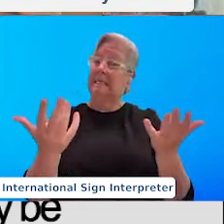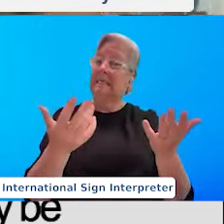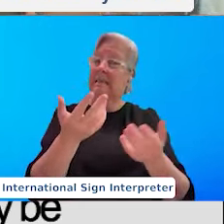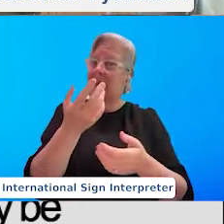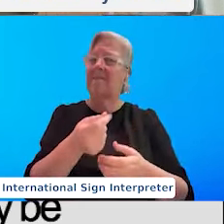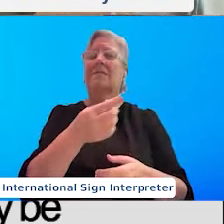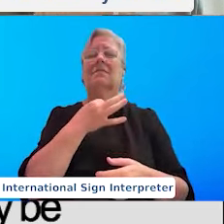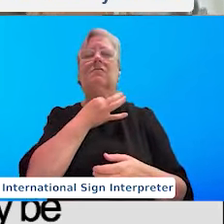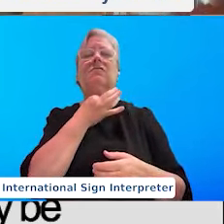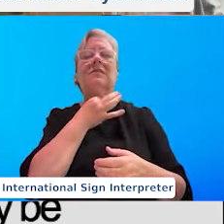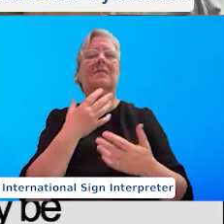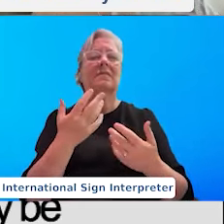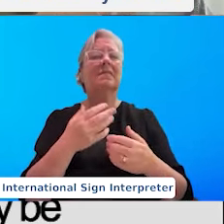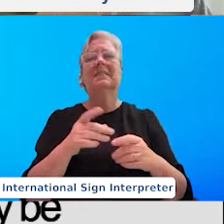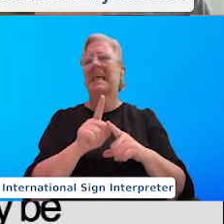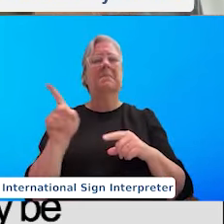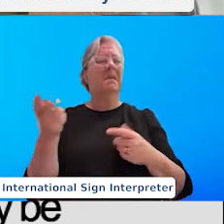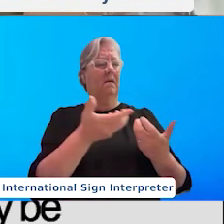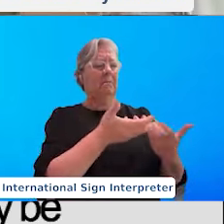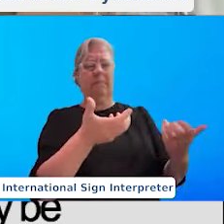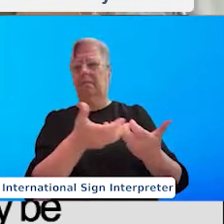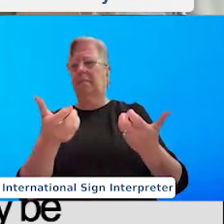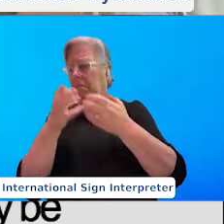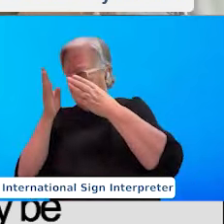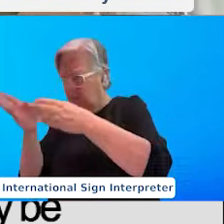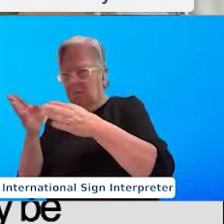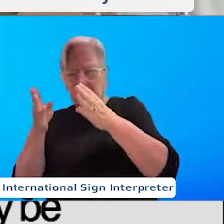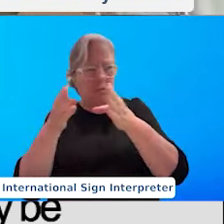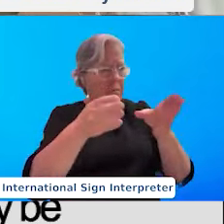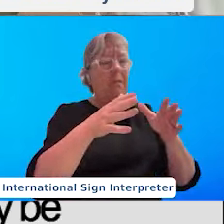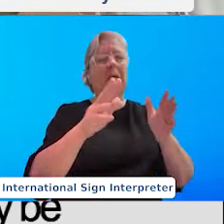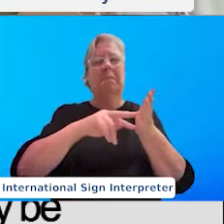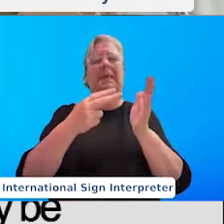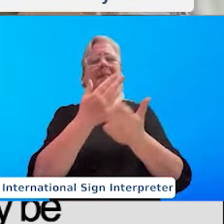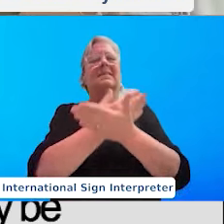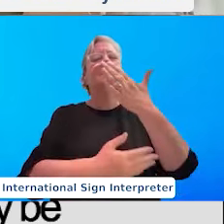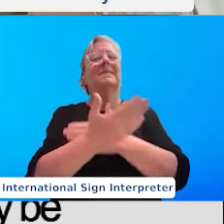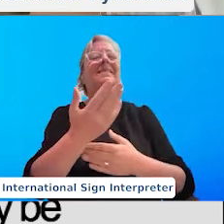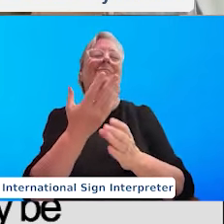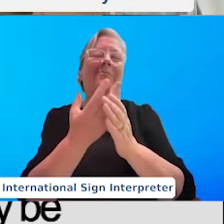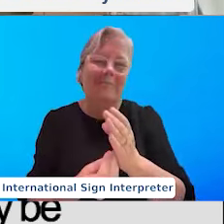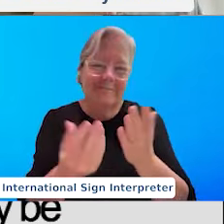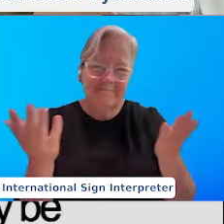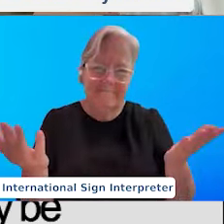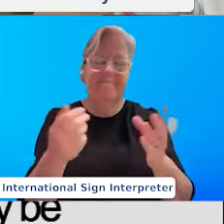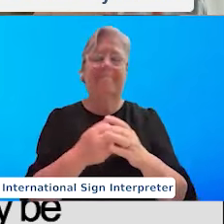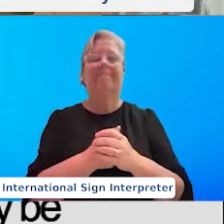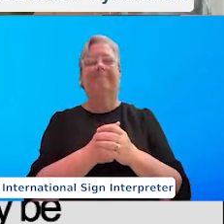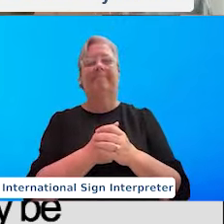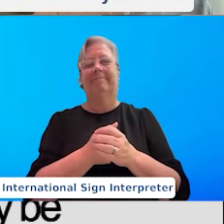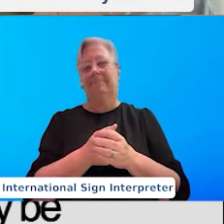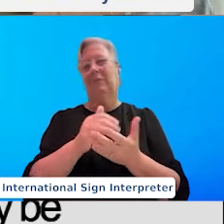also recognizing, across different levels of government, recognizing the role of local government, which can